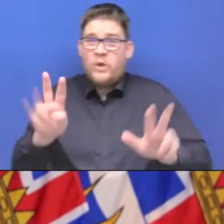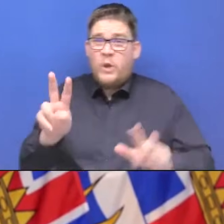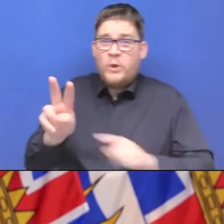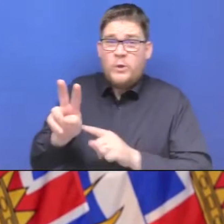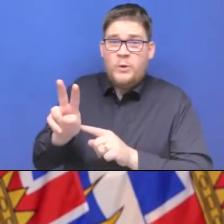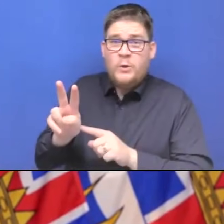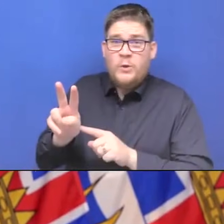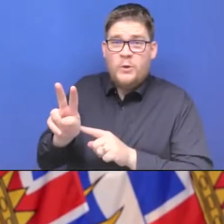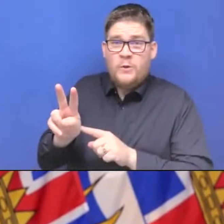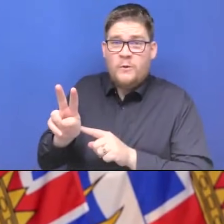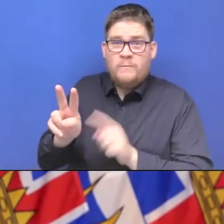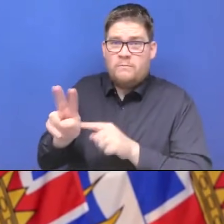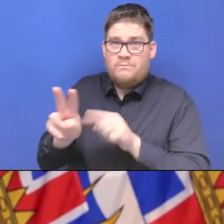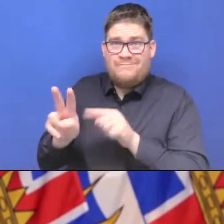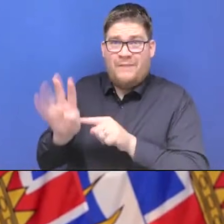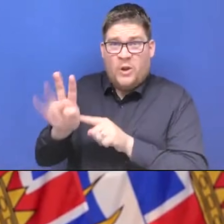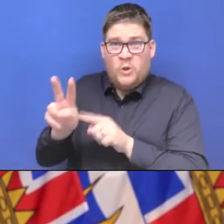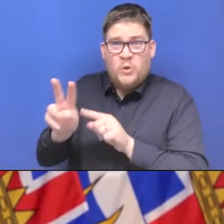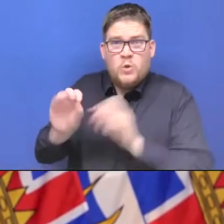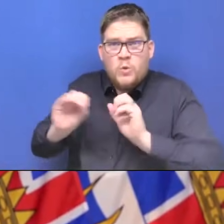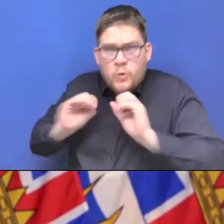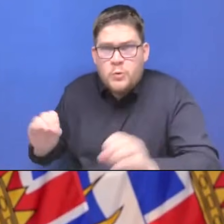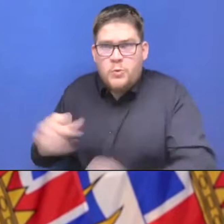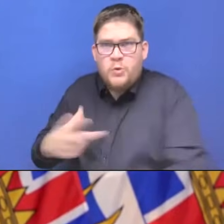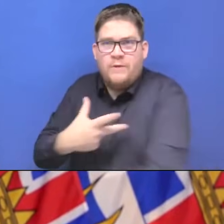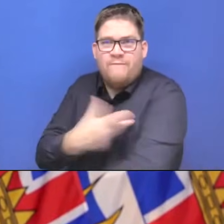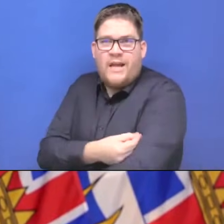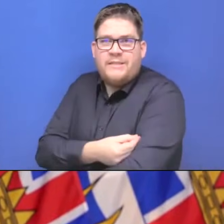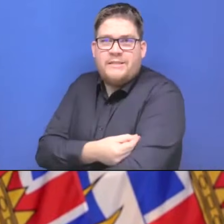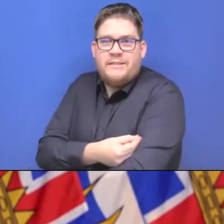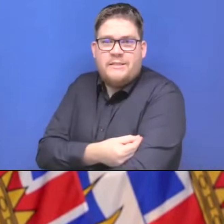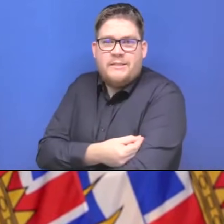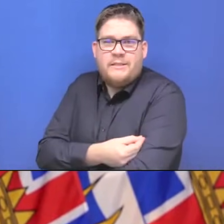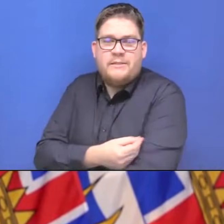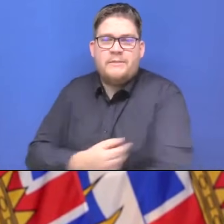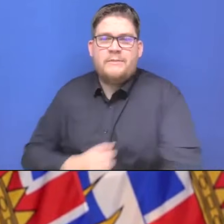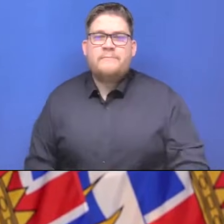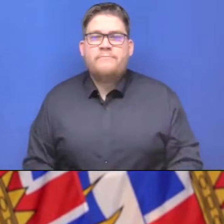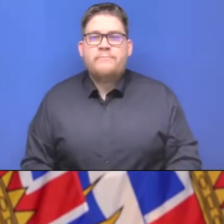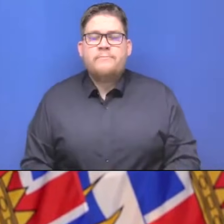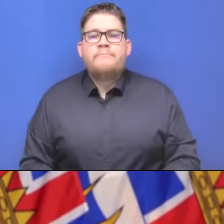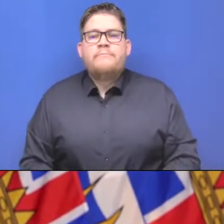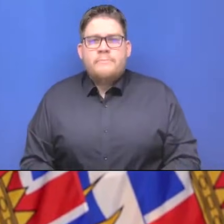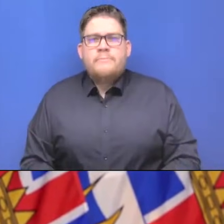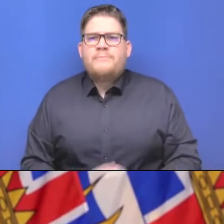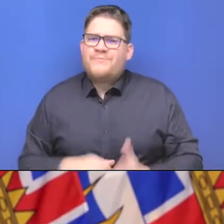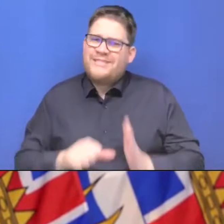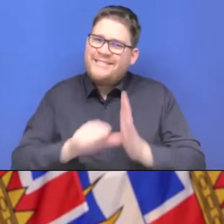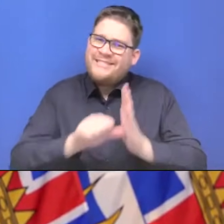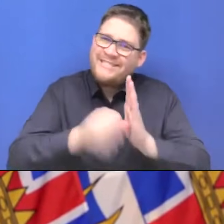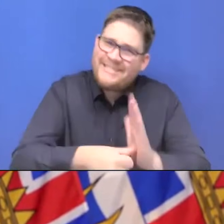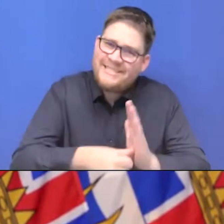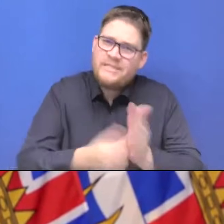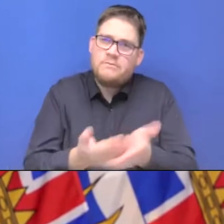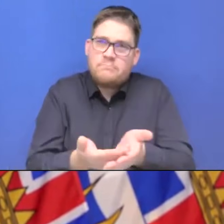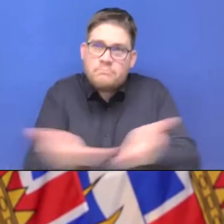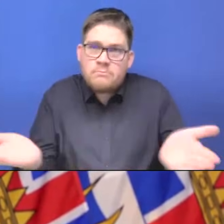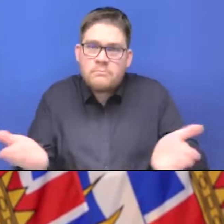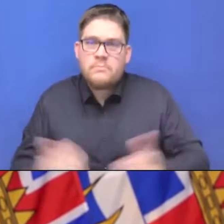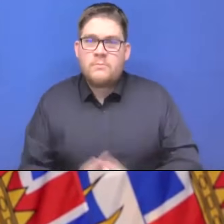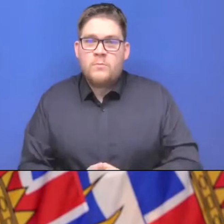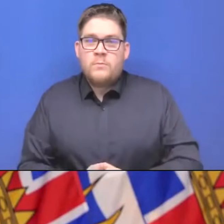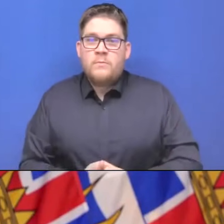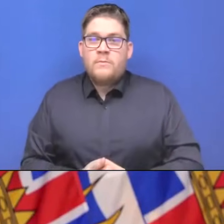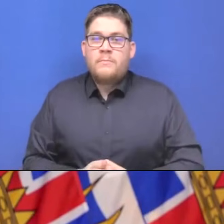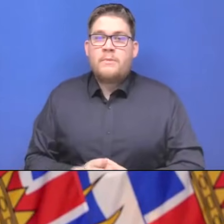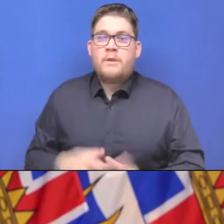are unvaccinated. And I think I would say, and I think I speak for Dr. Ballem, Dr. Henry, and healthcare workers across BC, the message